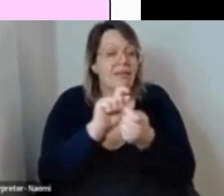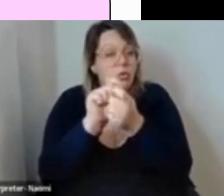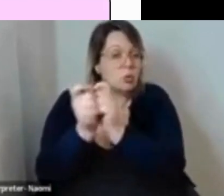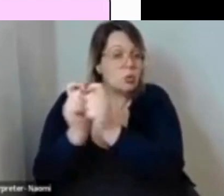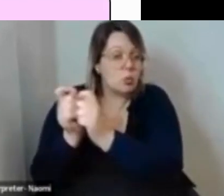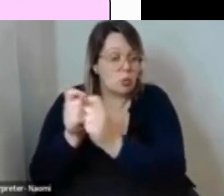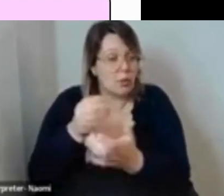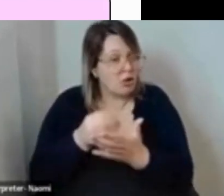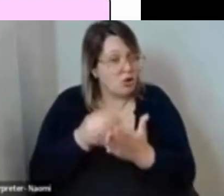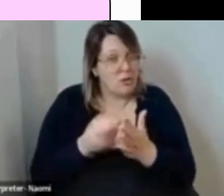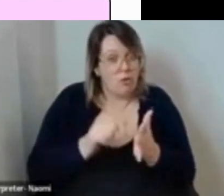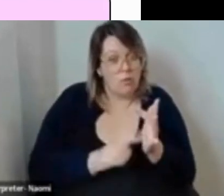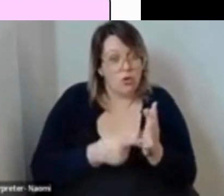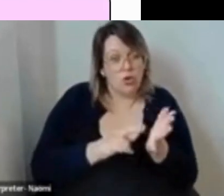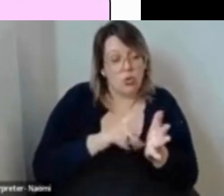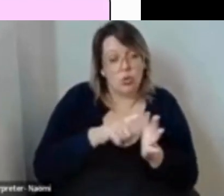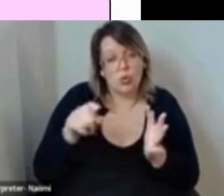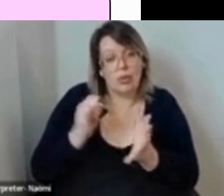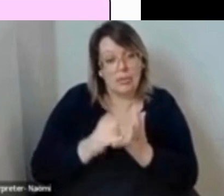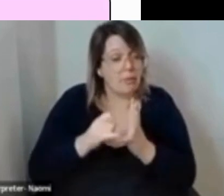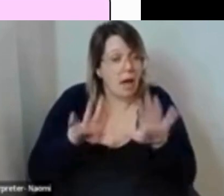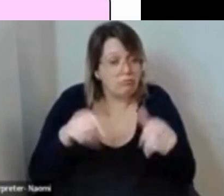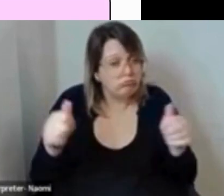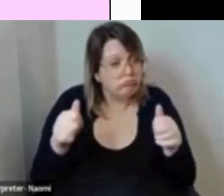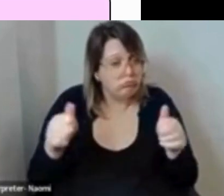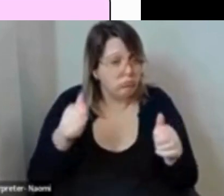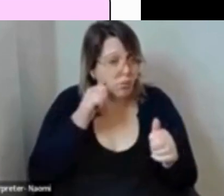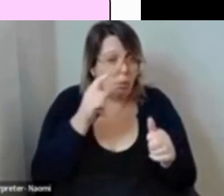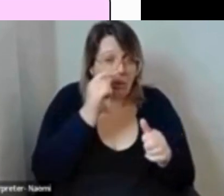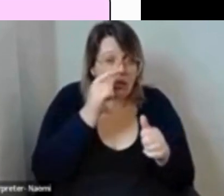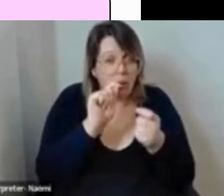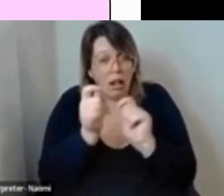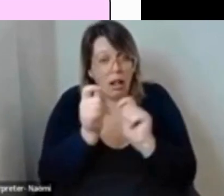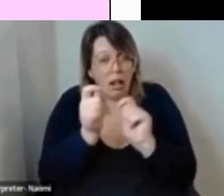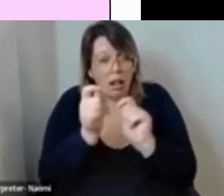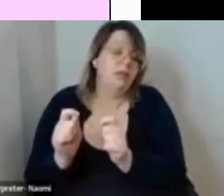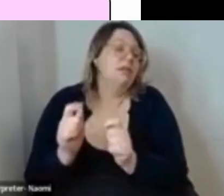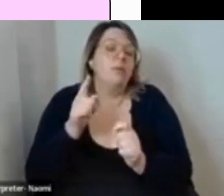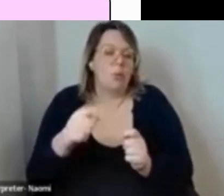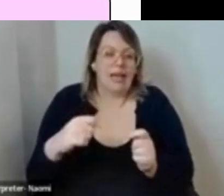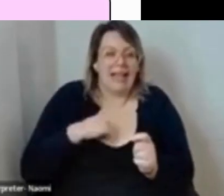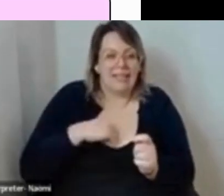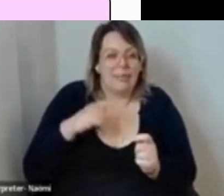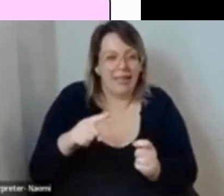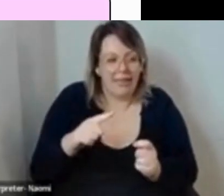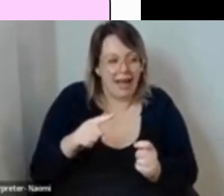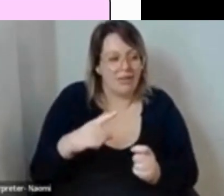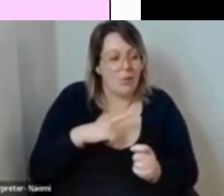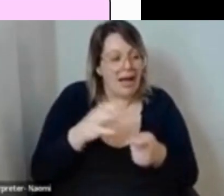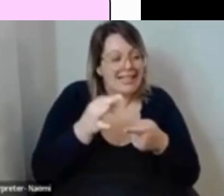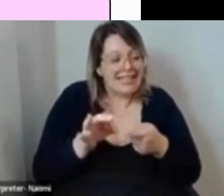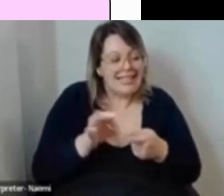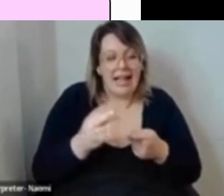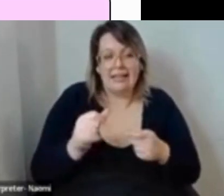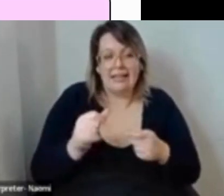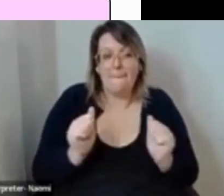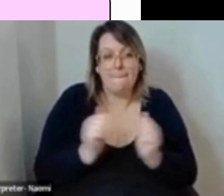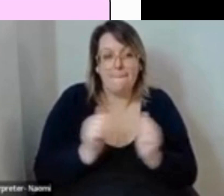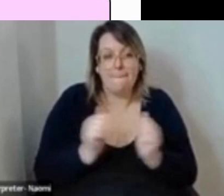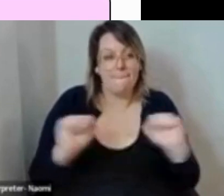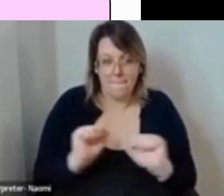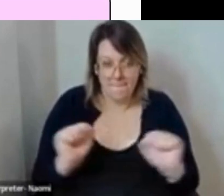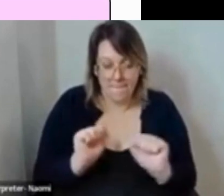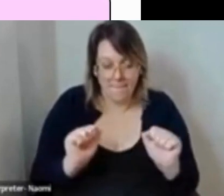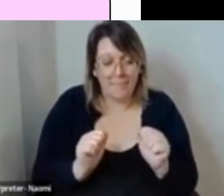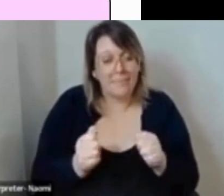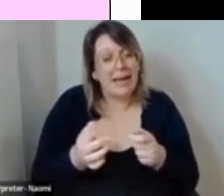between June and September. That's fine and to be expected when we know that some of the detail is still being ironed out, particularly in relation